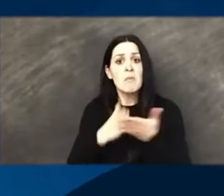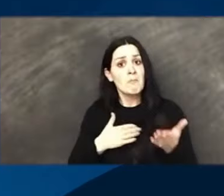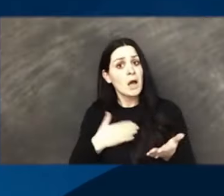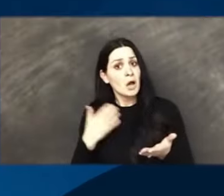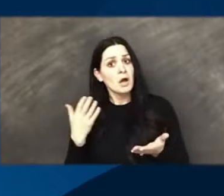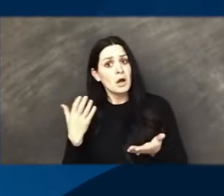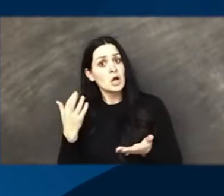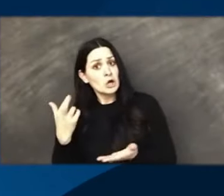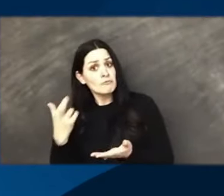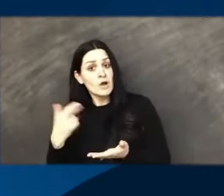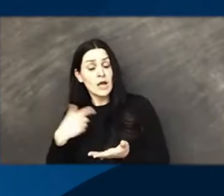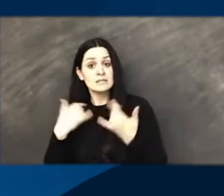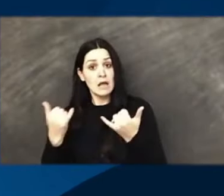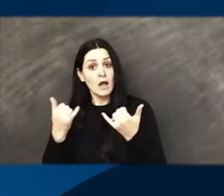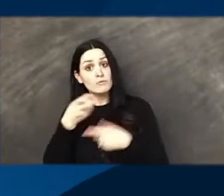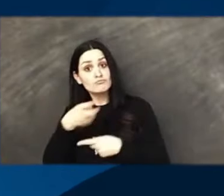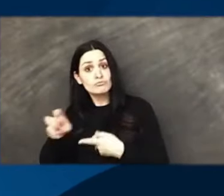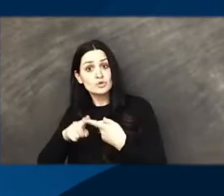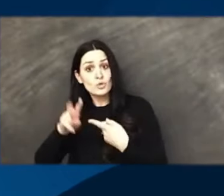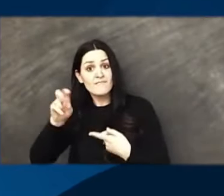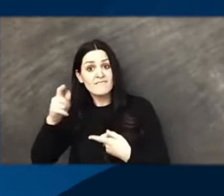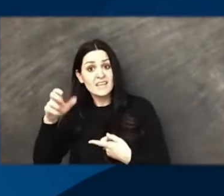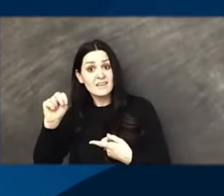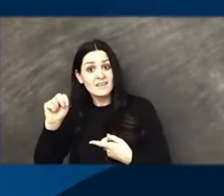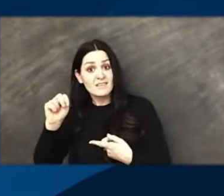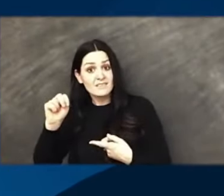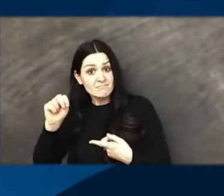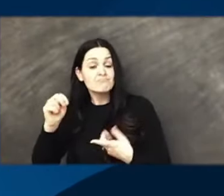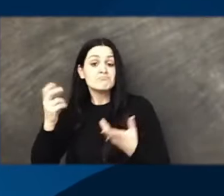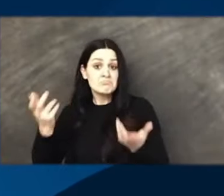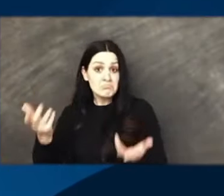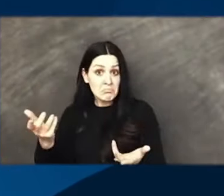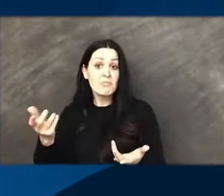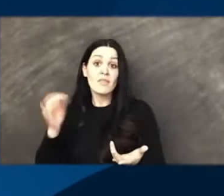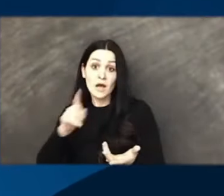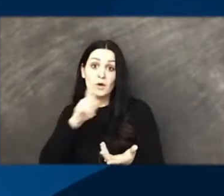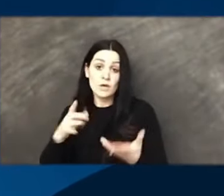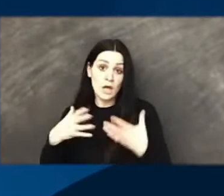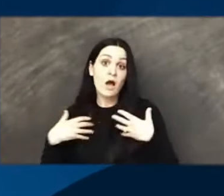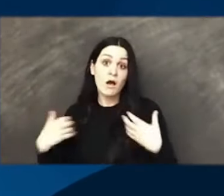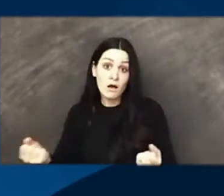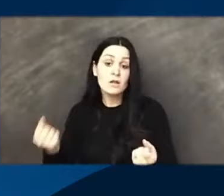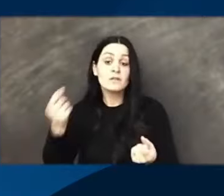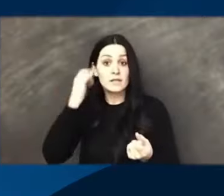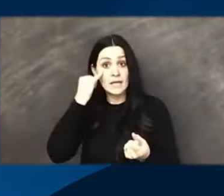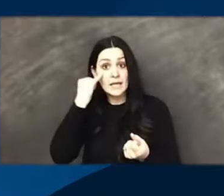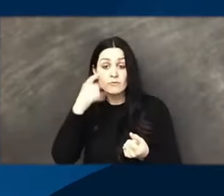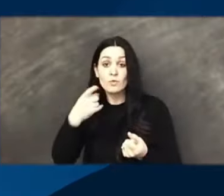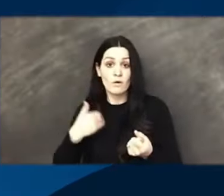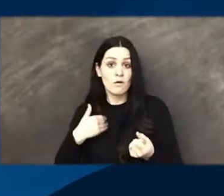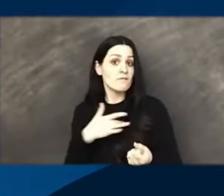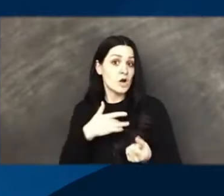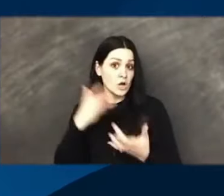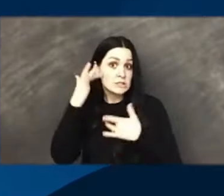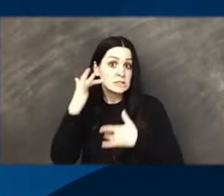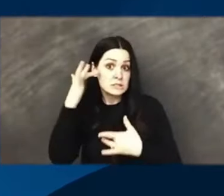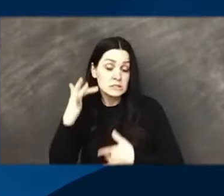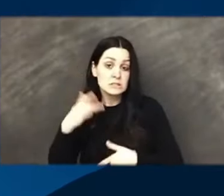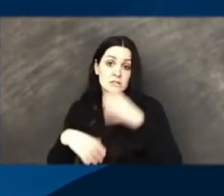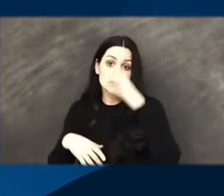a vegan lifestyle, and I think that that is a very, very healthy lifestyle for people with cardiovascular disease. I